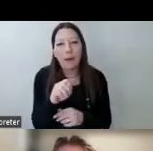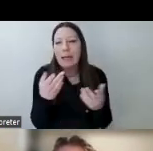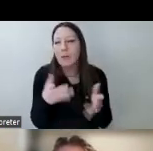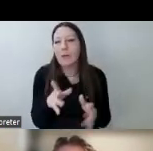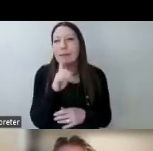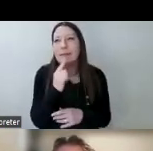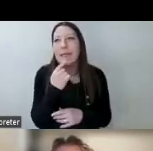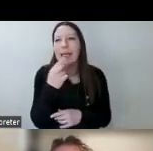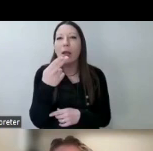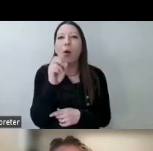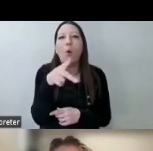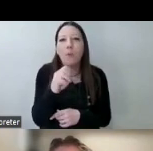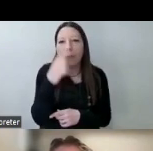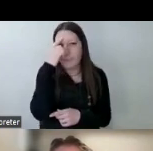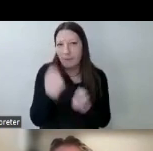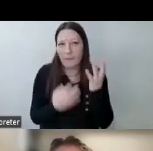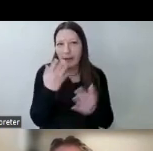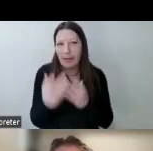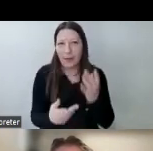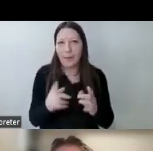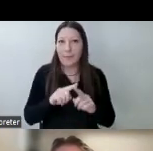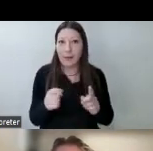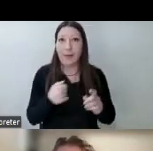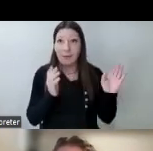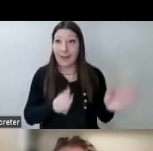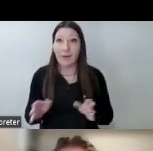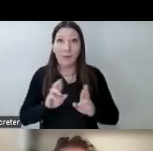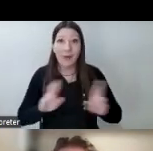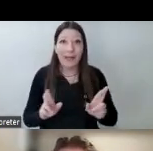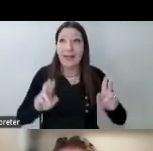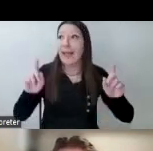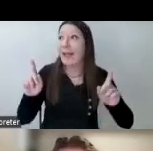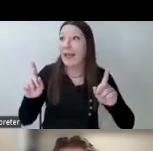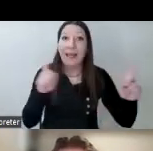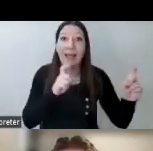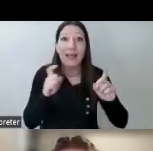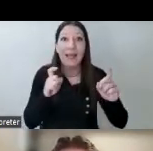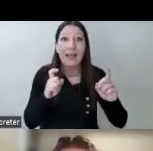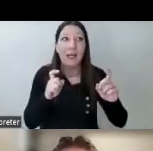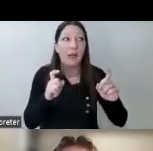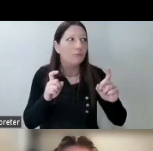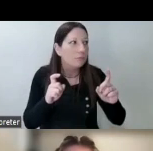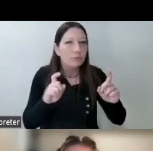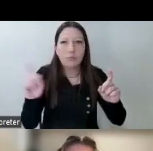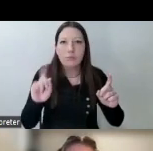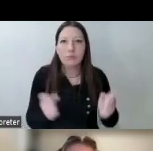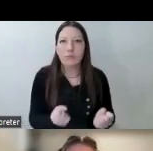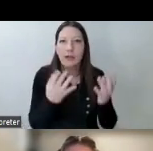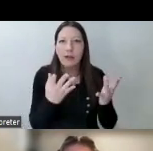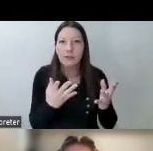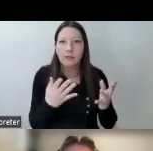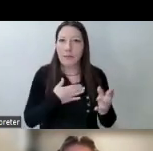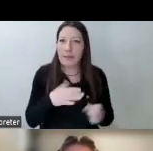able to capture, and then being met with the reality that there weren't really any fires in the immediate area.